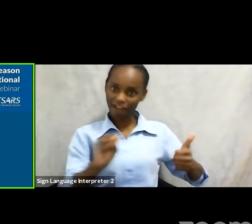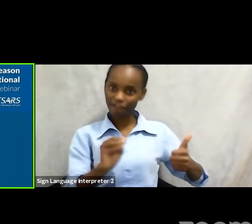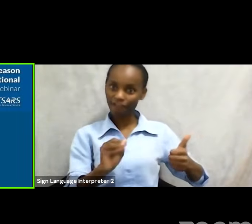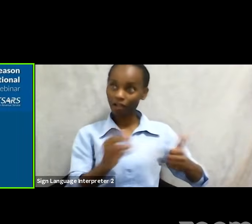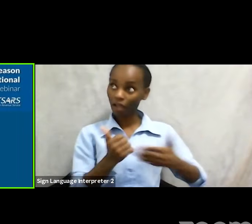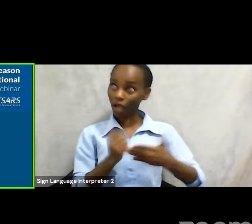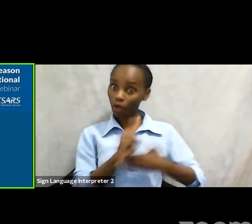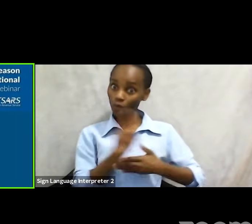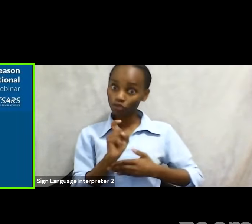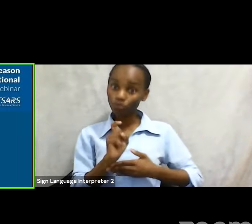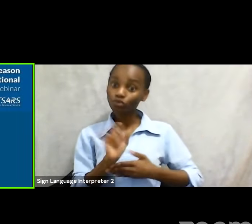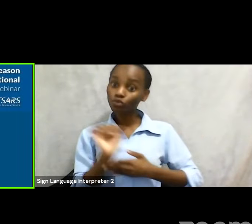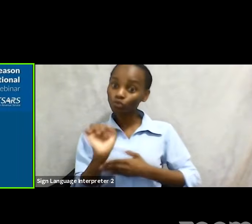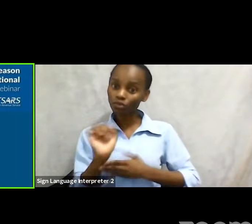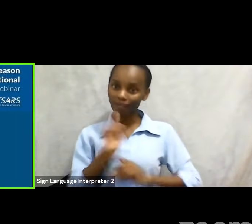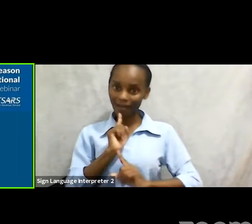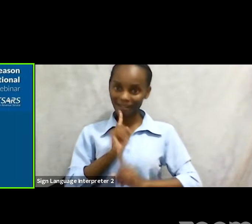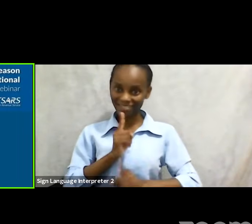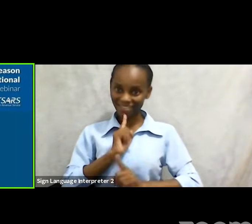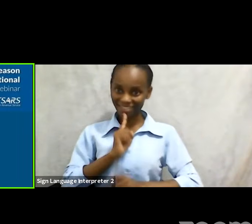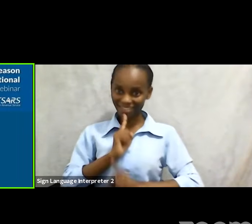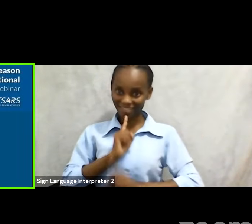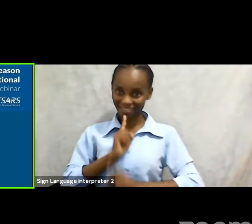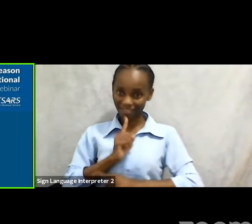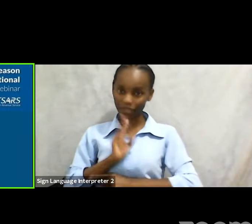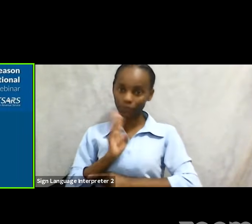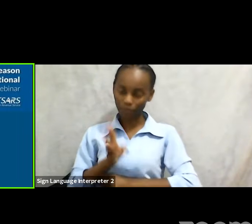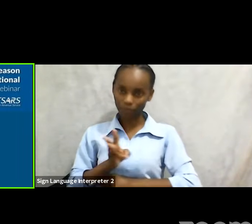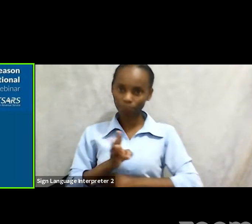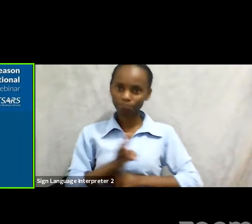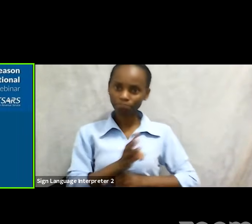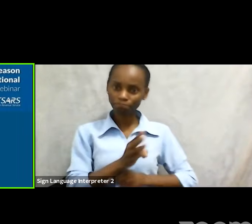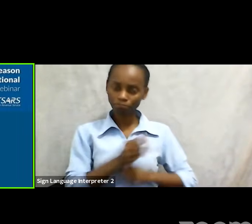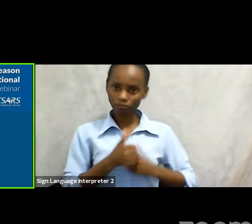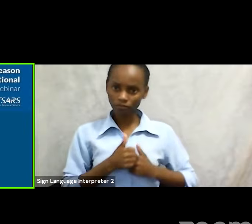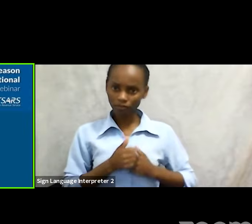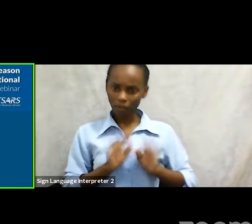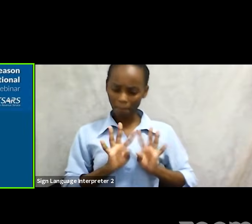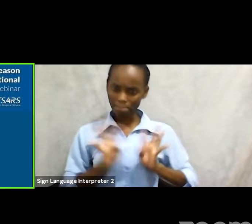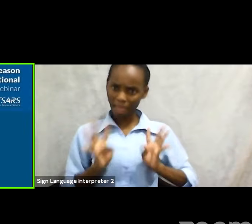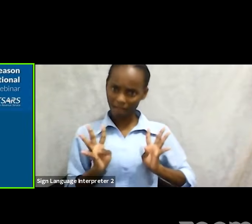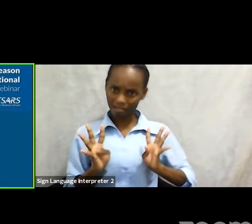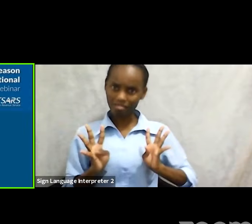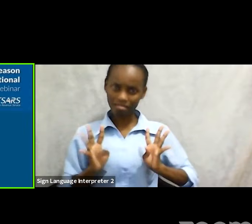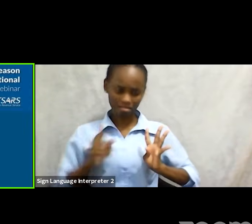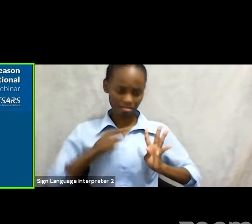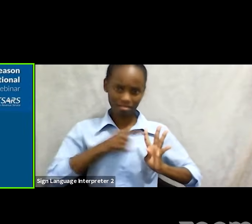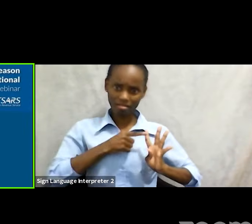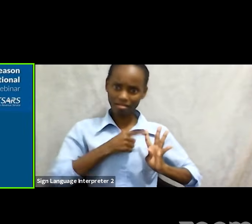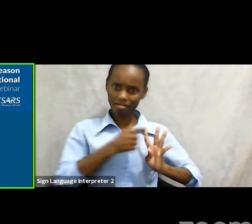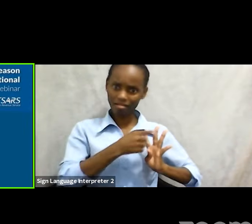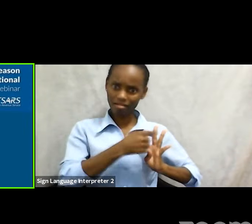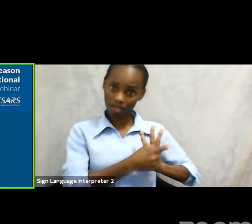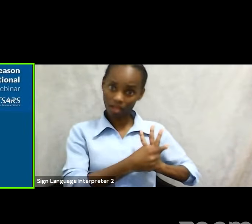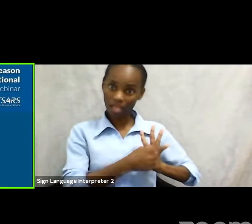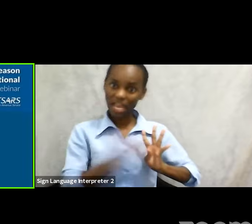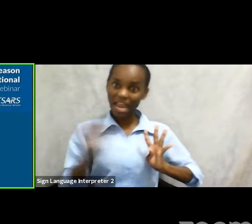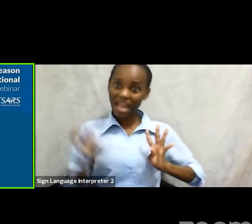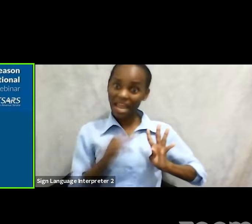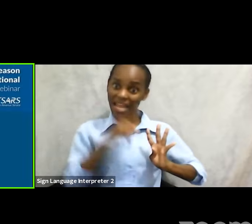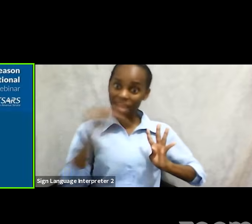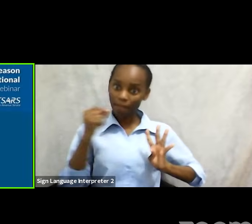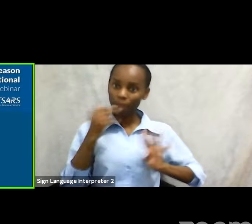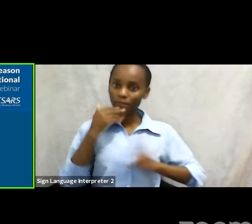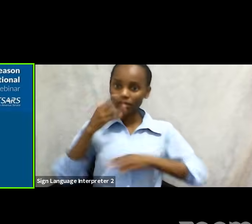the panel. Please, panel, as I introduce your name, can you switch on your camera? We've got